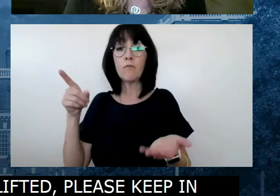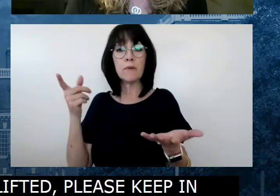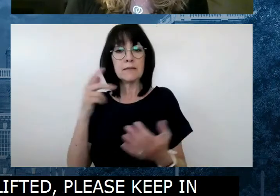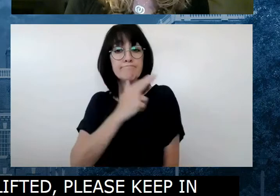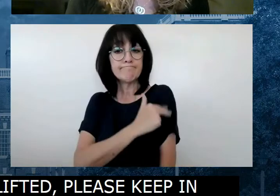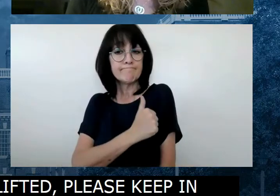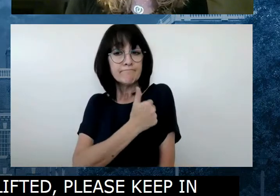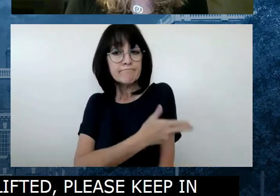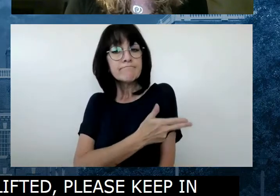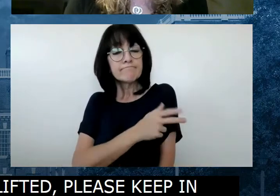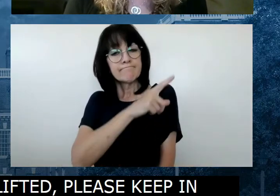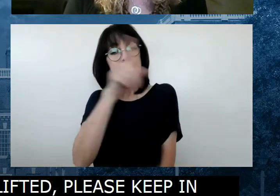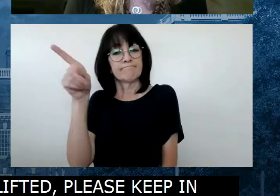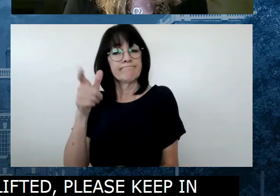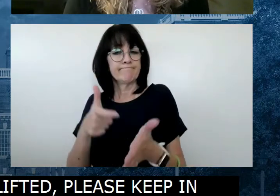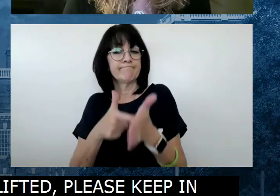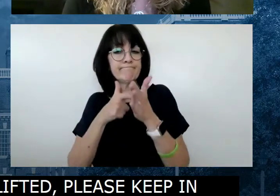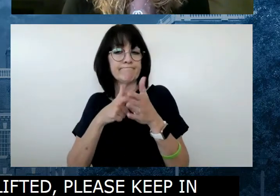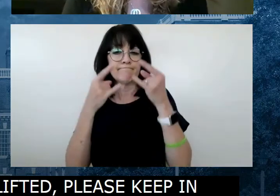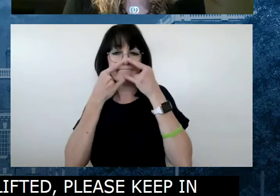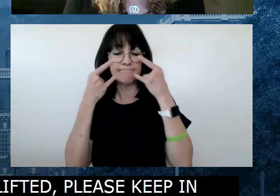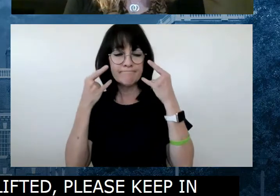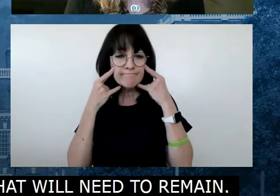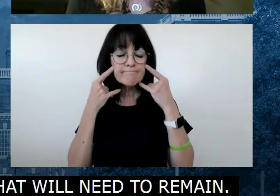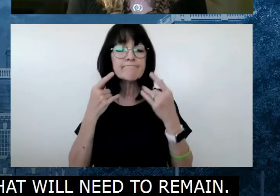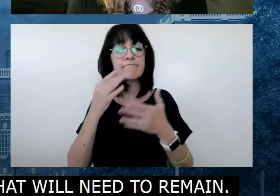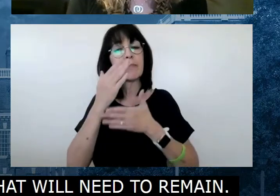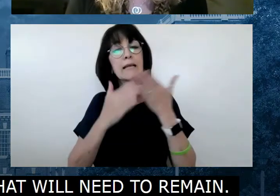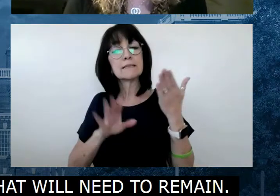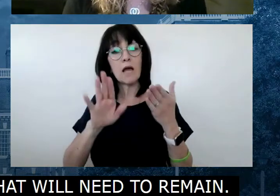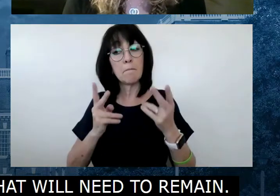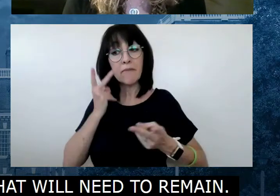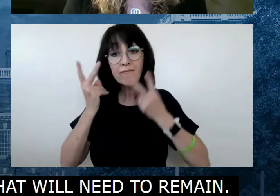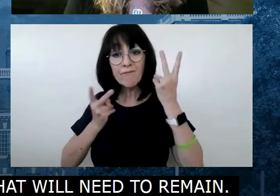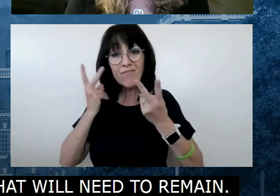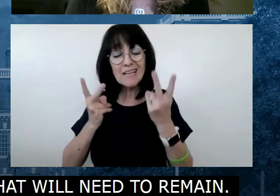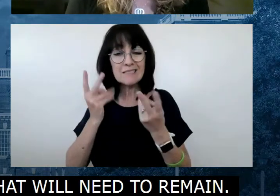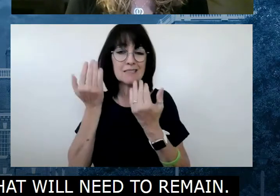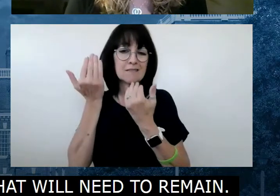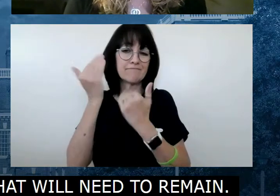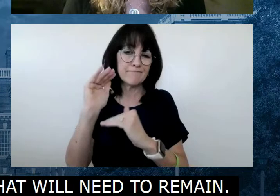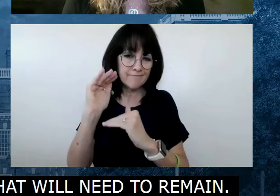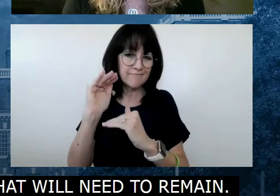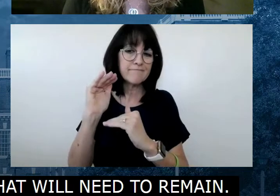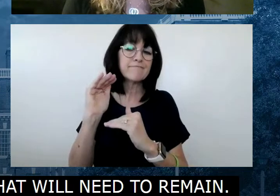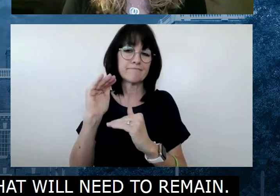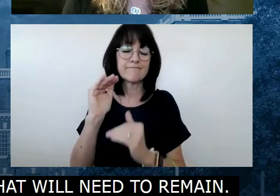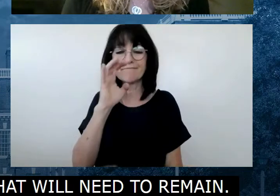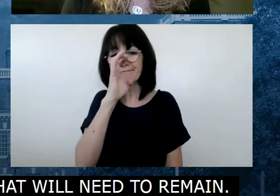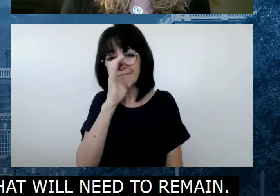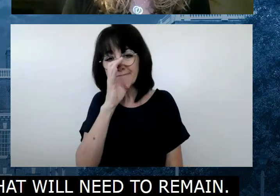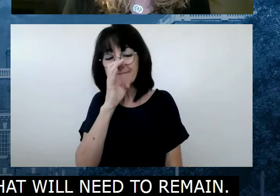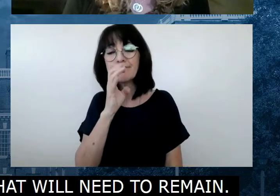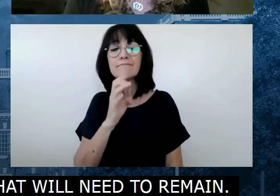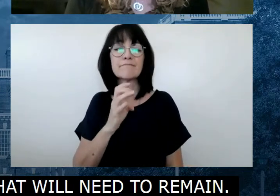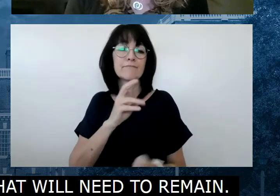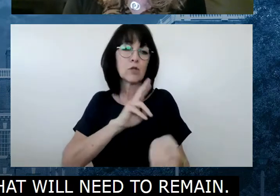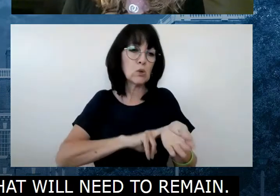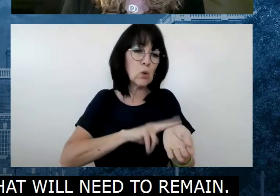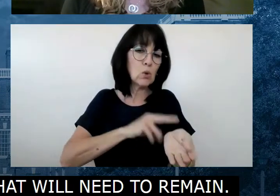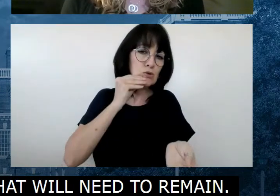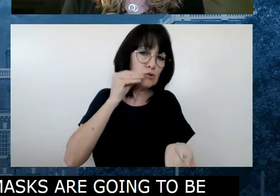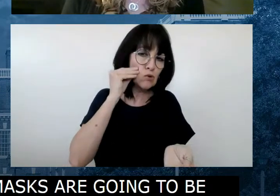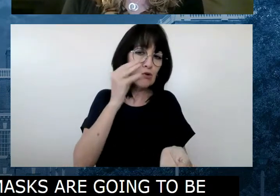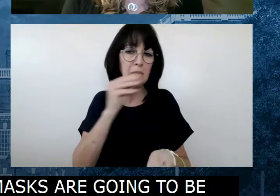will be required. Some visitation restrictions will remain in place in long-term care settings. And we really